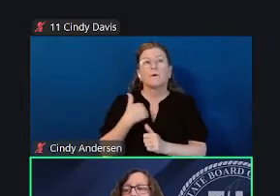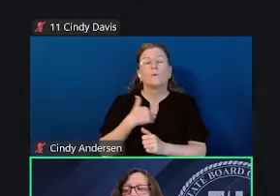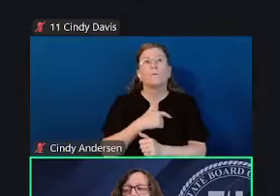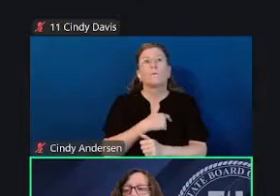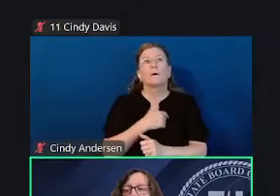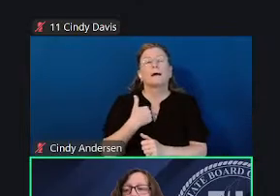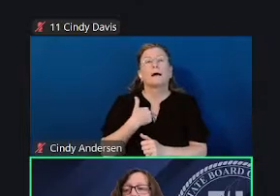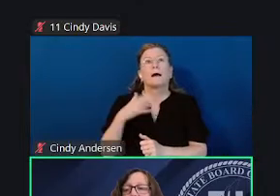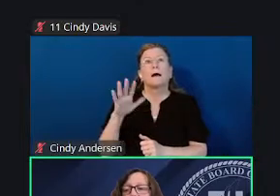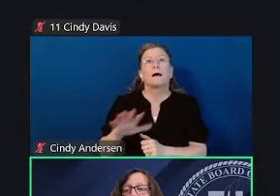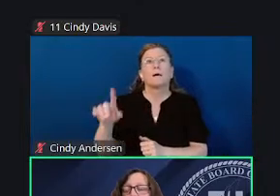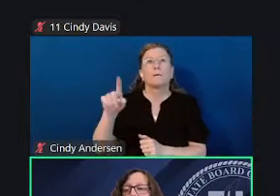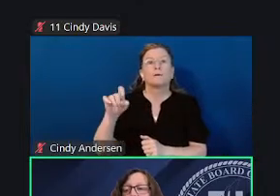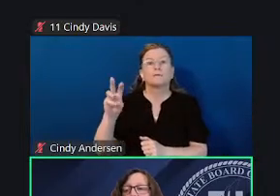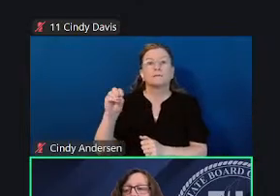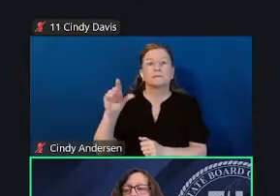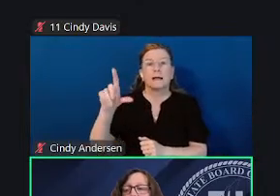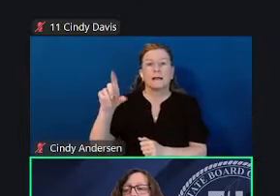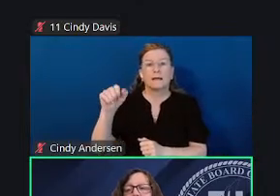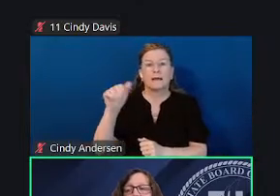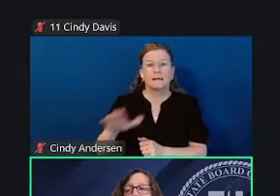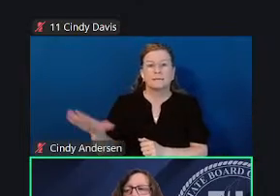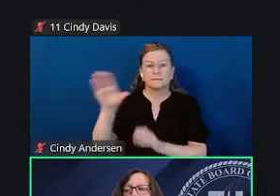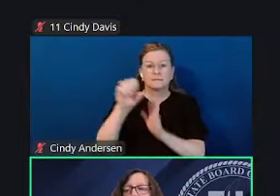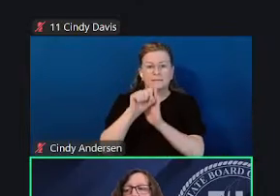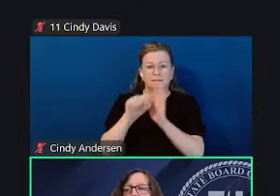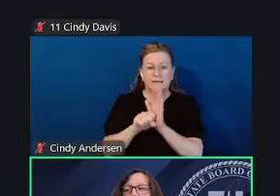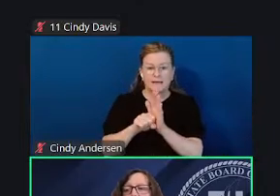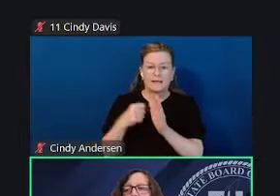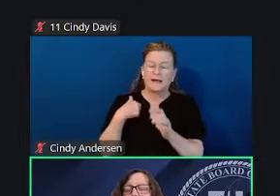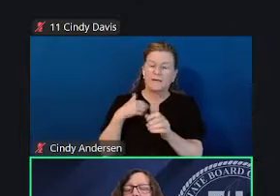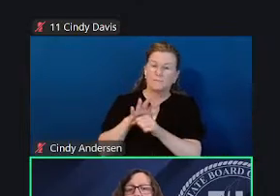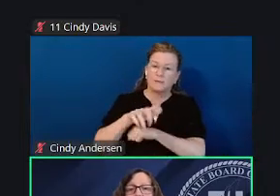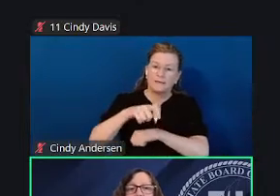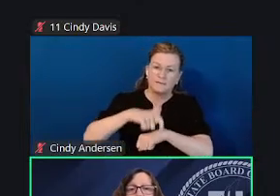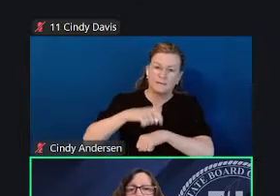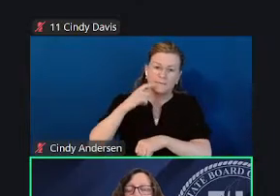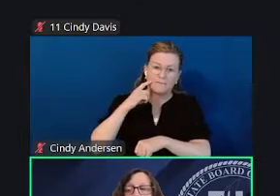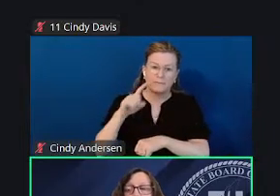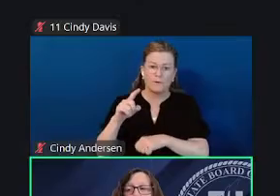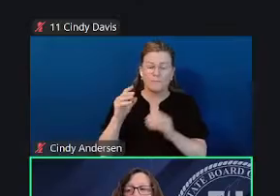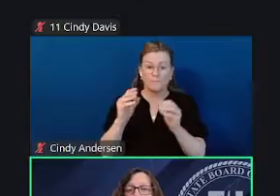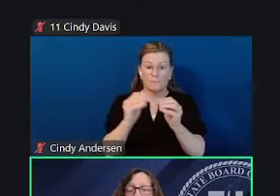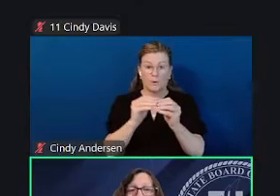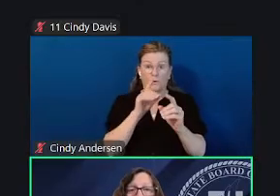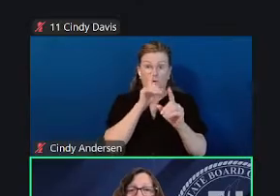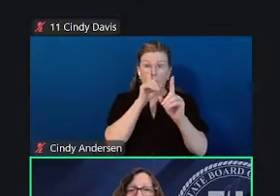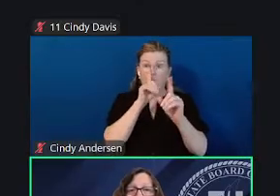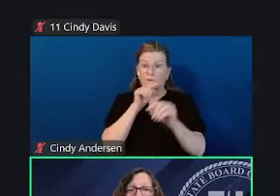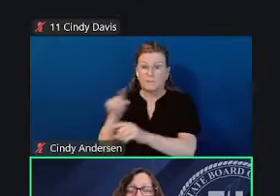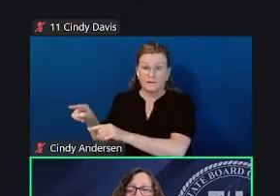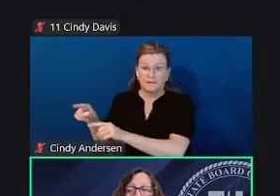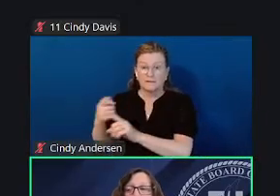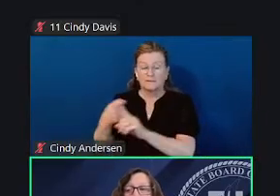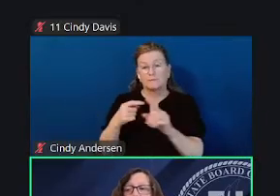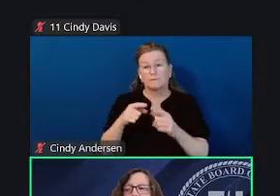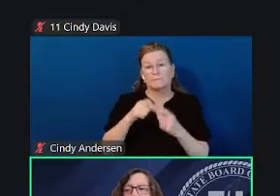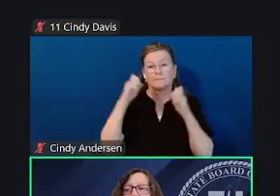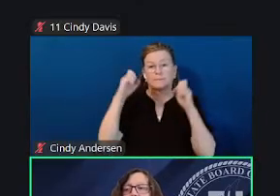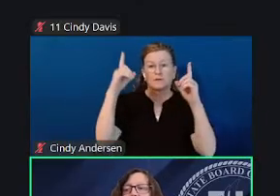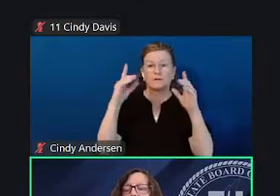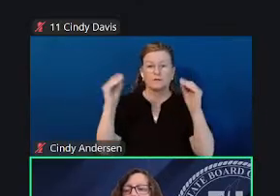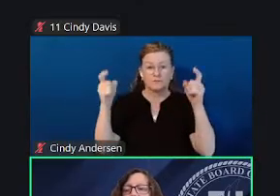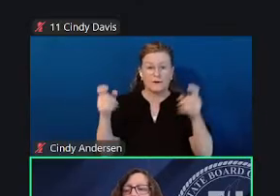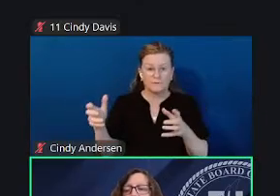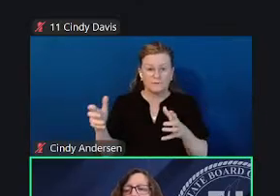about 160 LEAs, so there's plenty of time for more responses from special education directors,